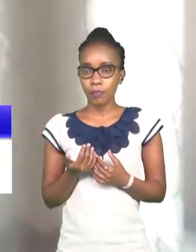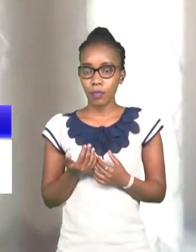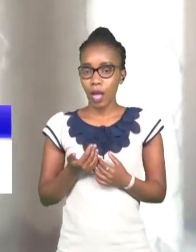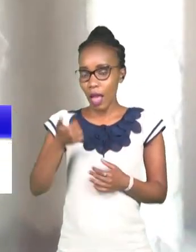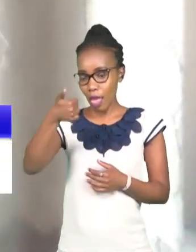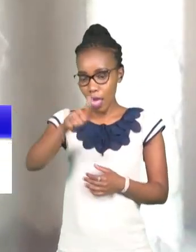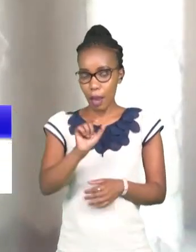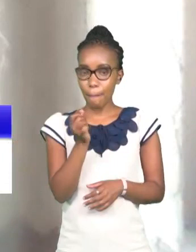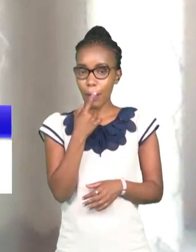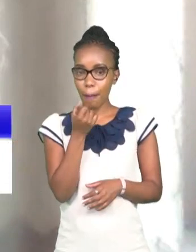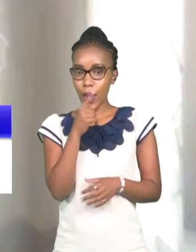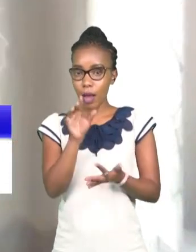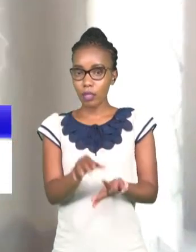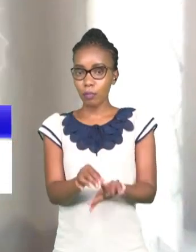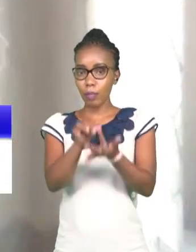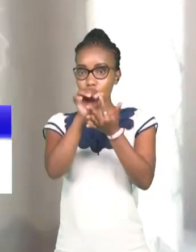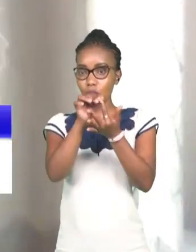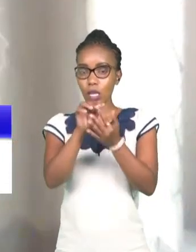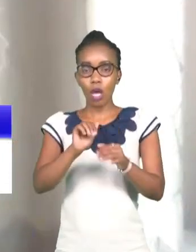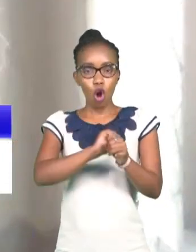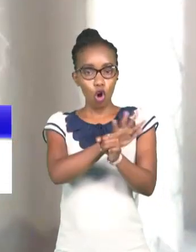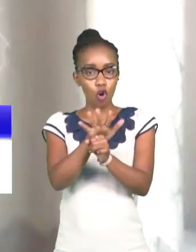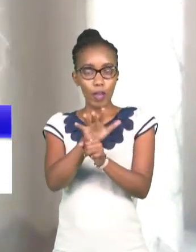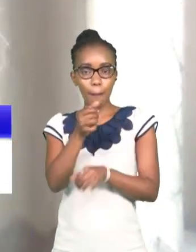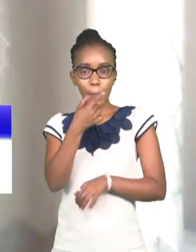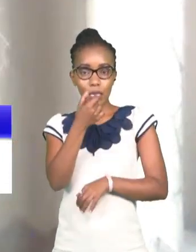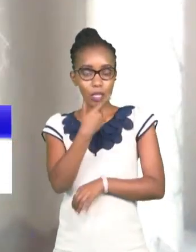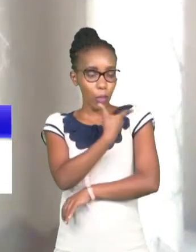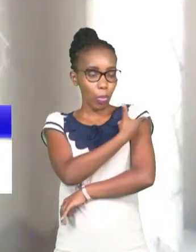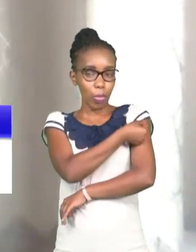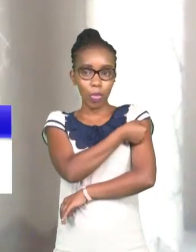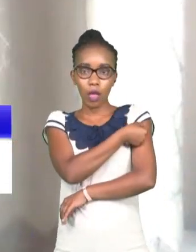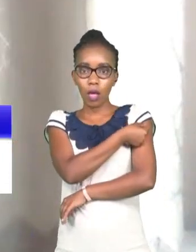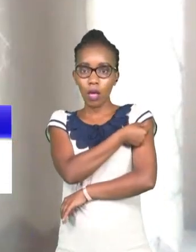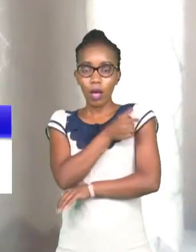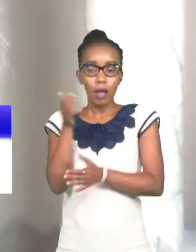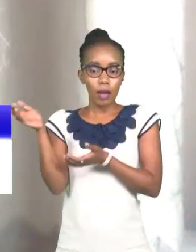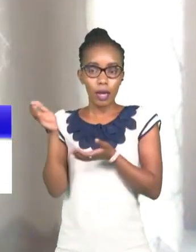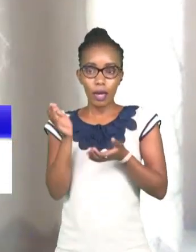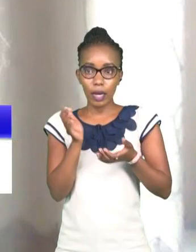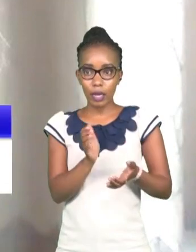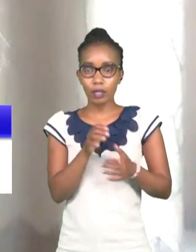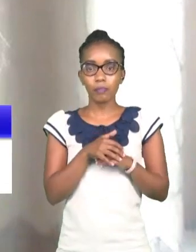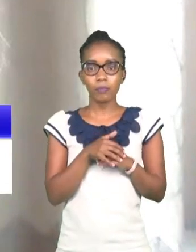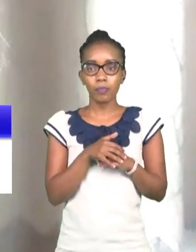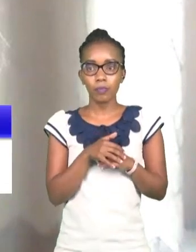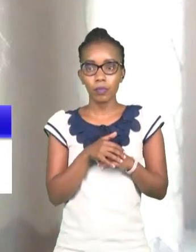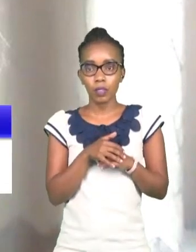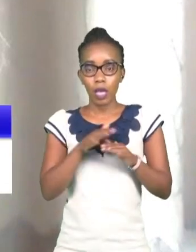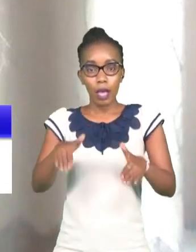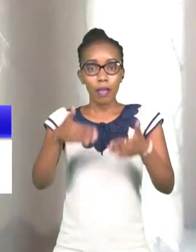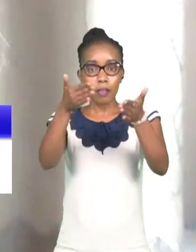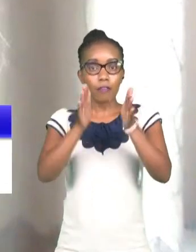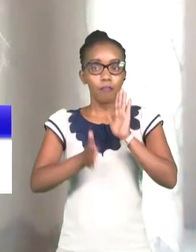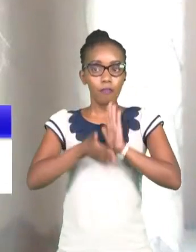any vaccine, especially these ones of COVID, that they require to be released faster because